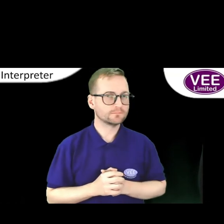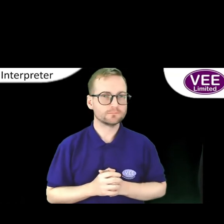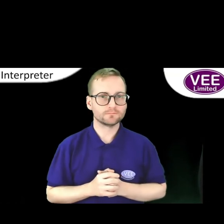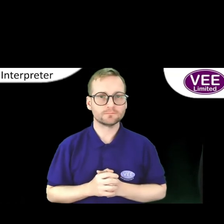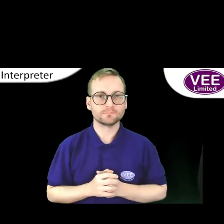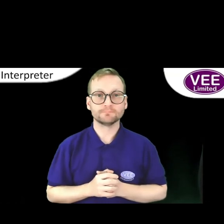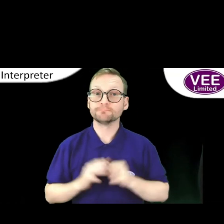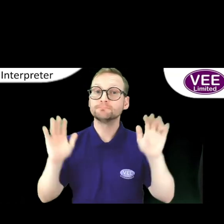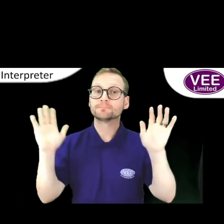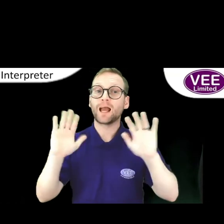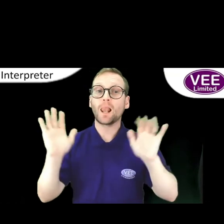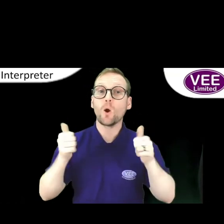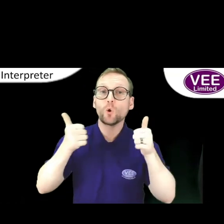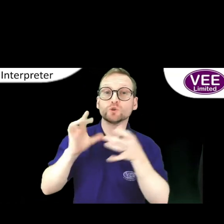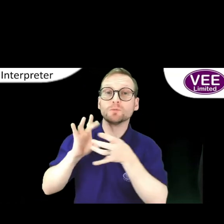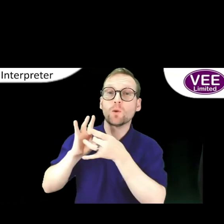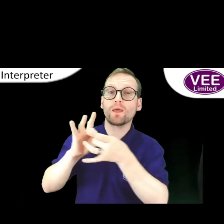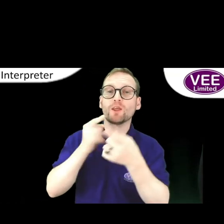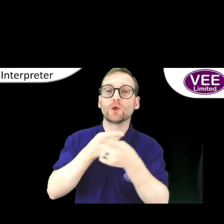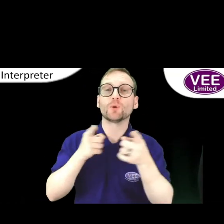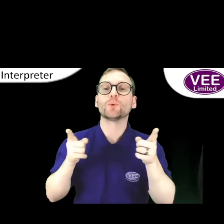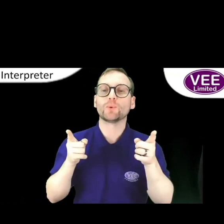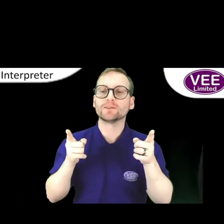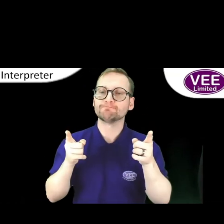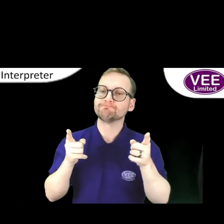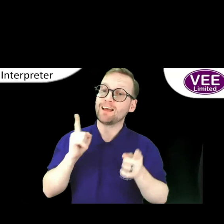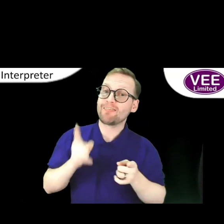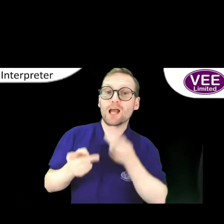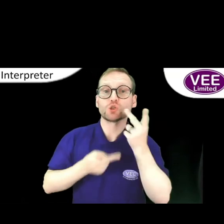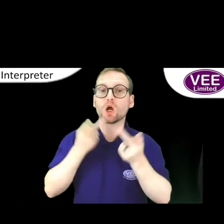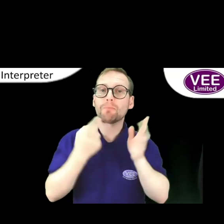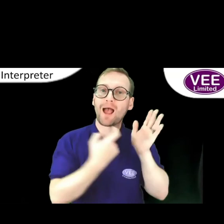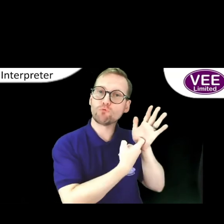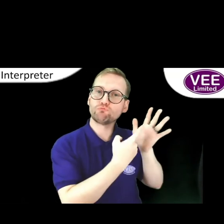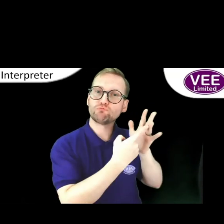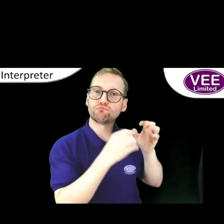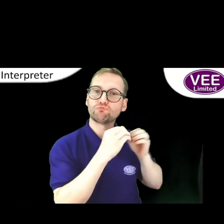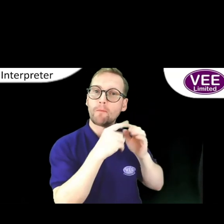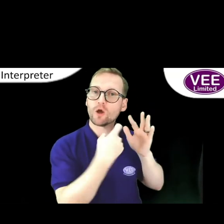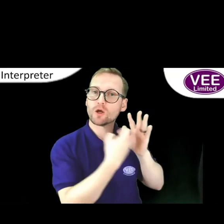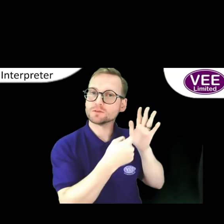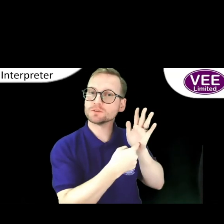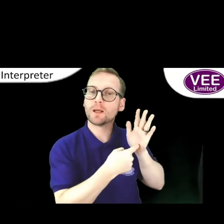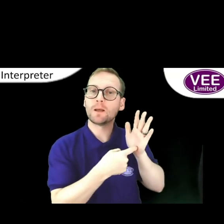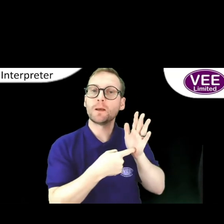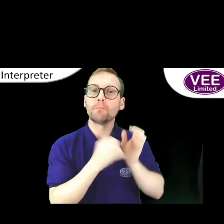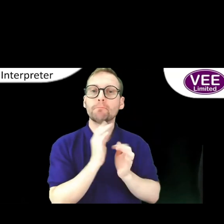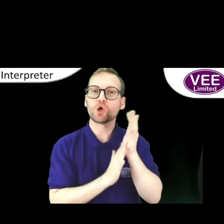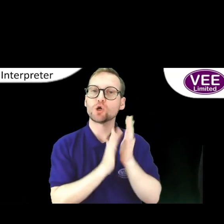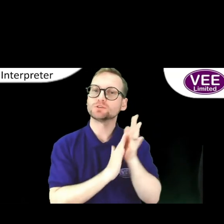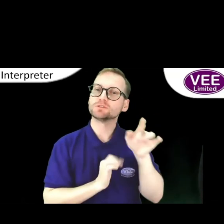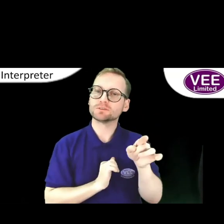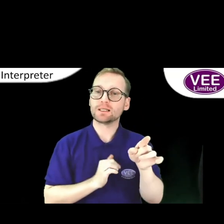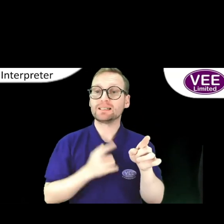Hello, and good to be with you here. That was a song by Robert Burns, a song called A Man's a Man, or Is There for Honest